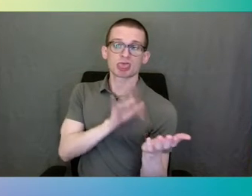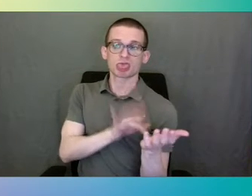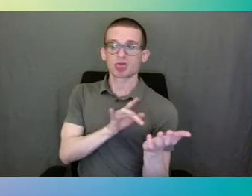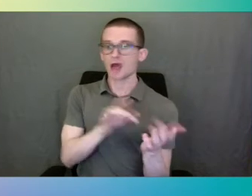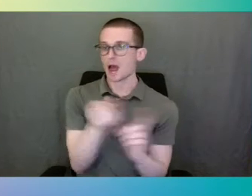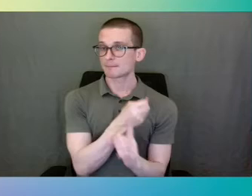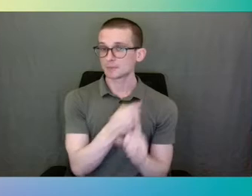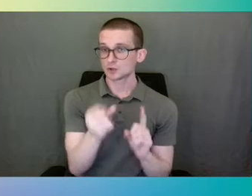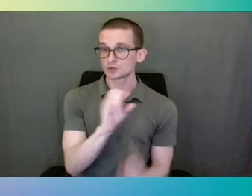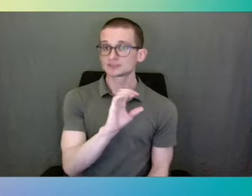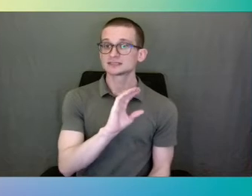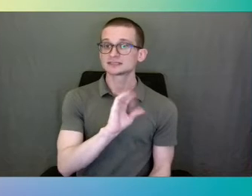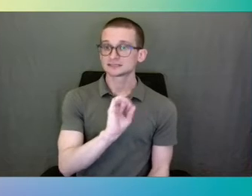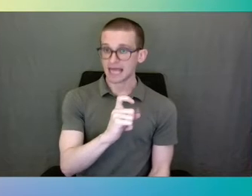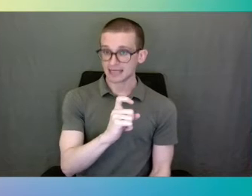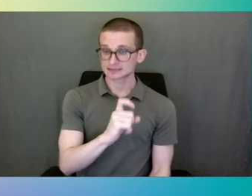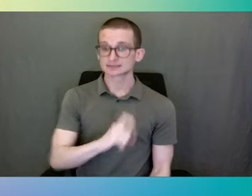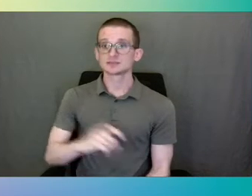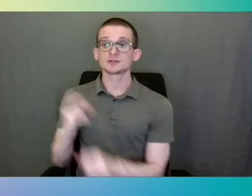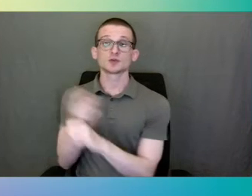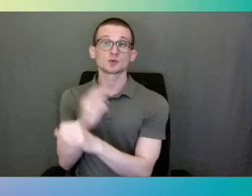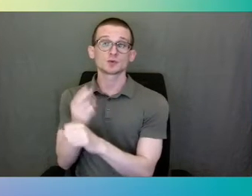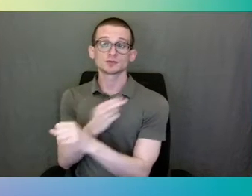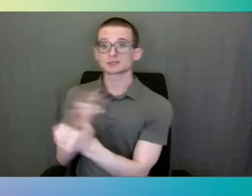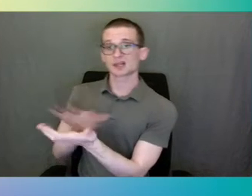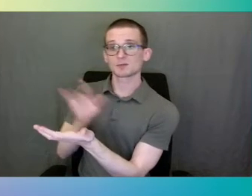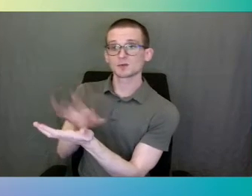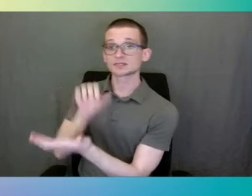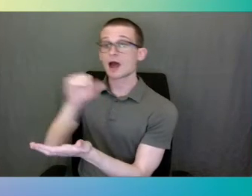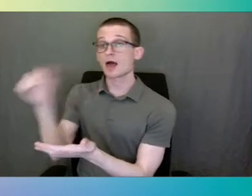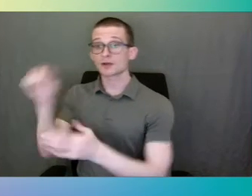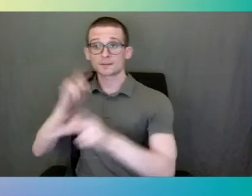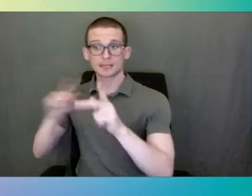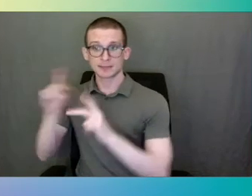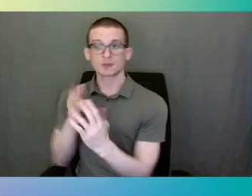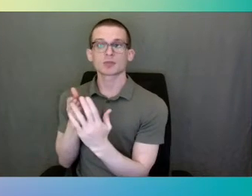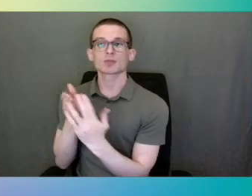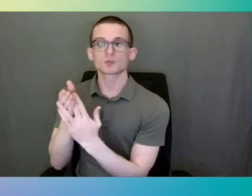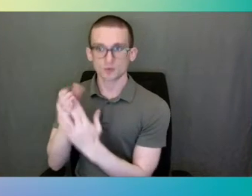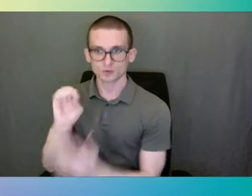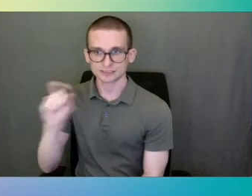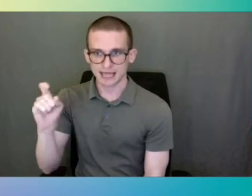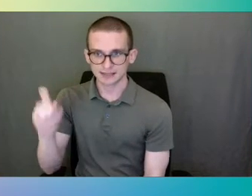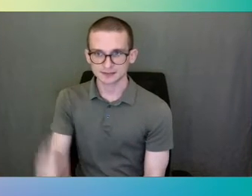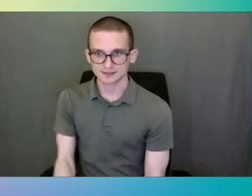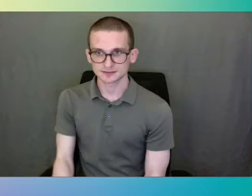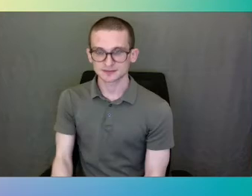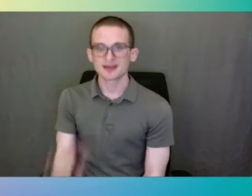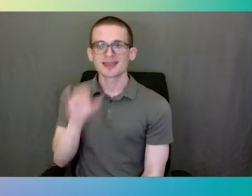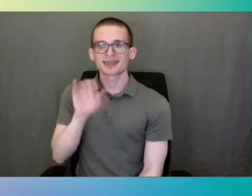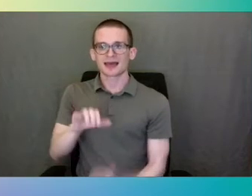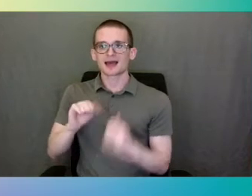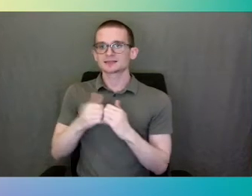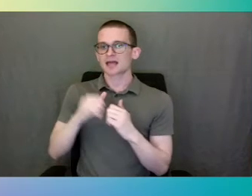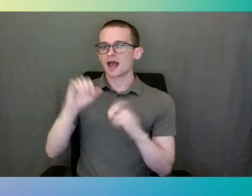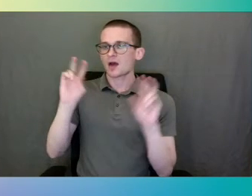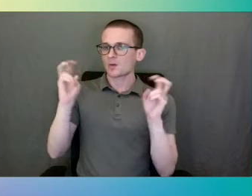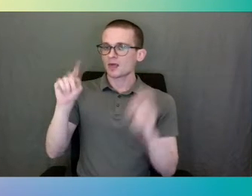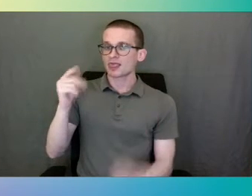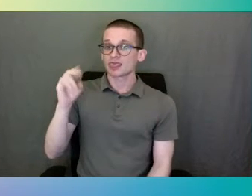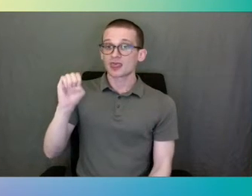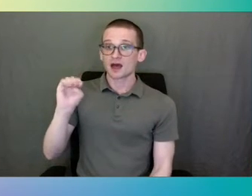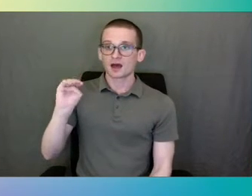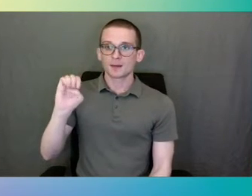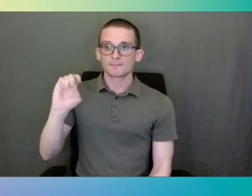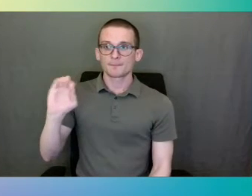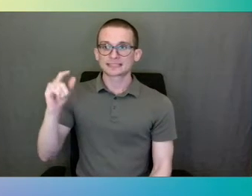abuse others sexually. So actually, this is the way the Message translates it, which is actually a paraphrase, but it does a pretty good